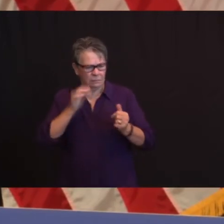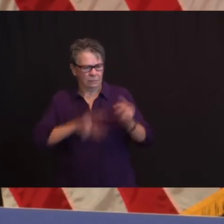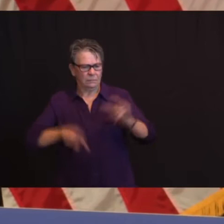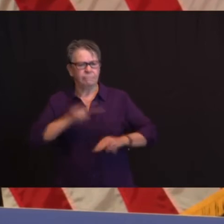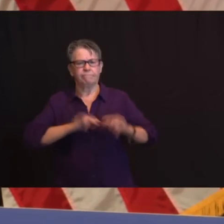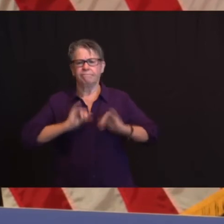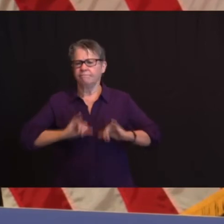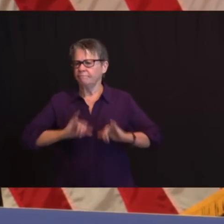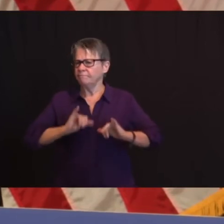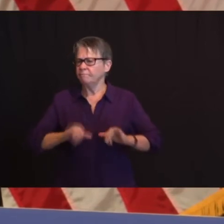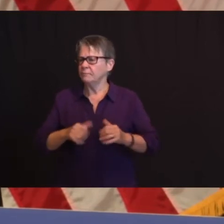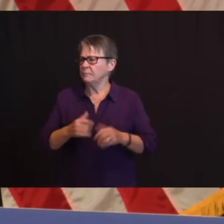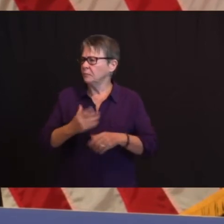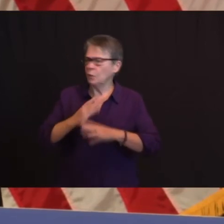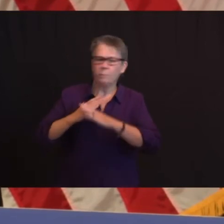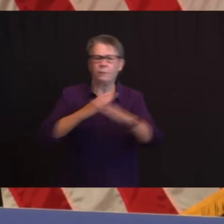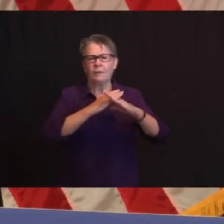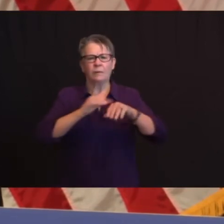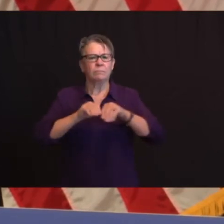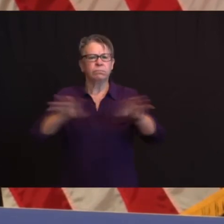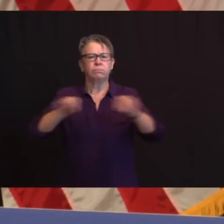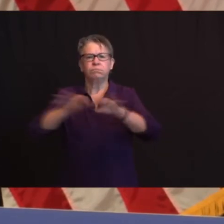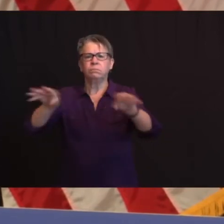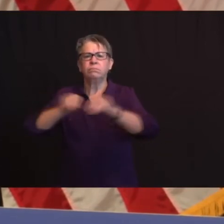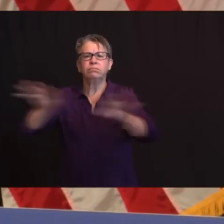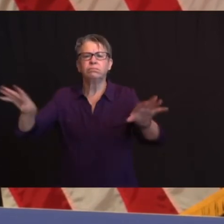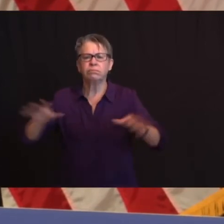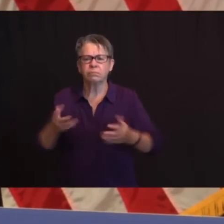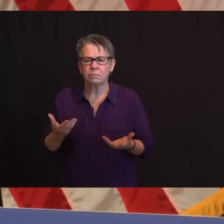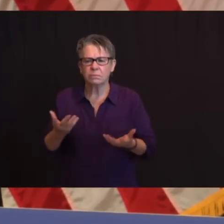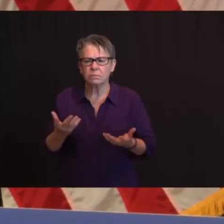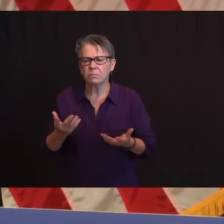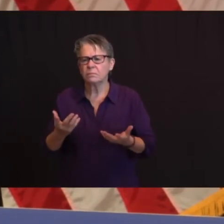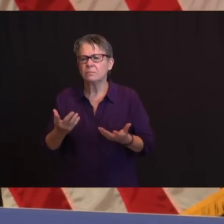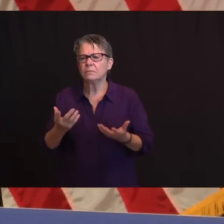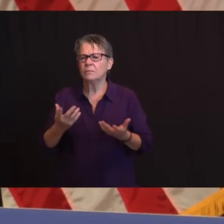mindset toward community mitigation and layering those, there's